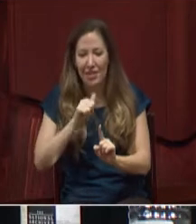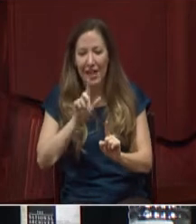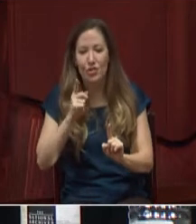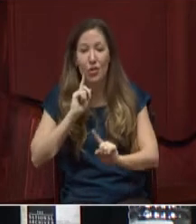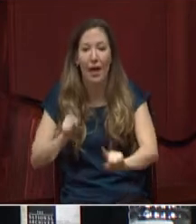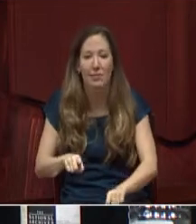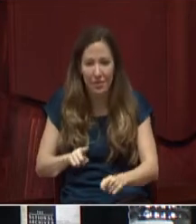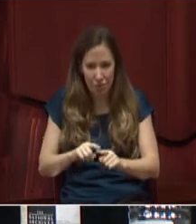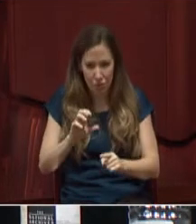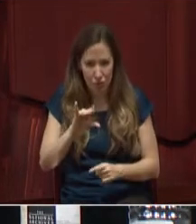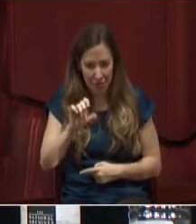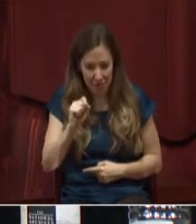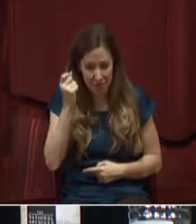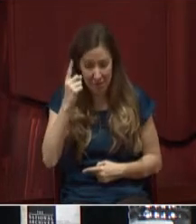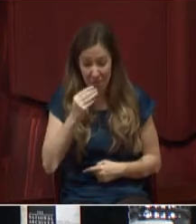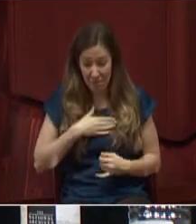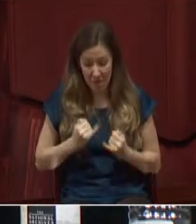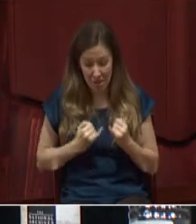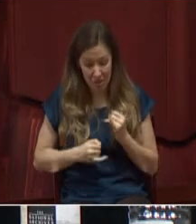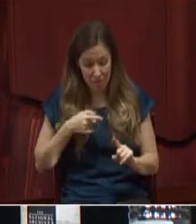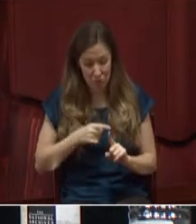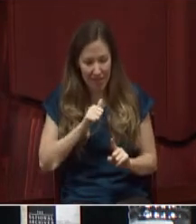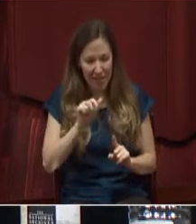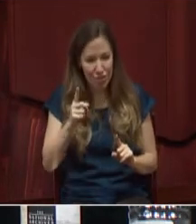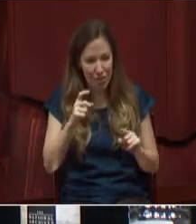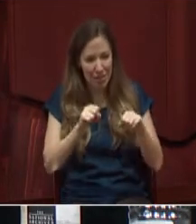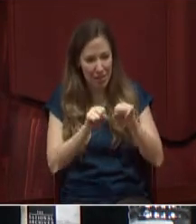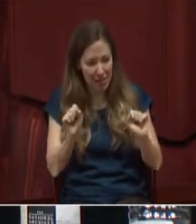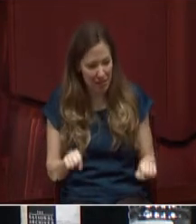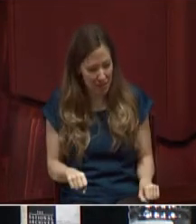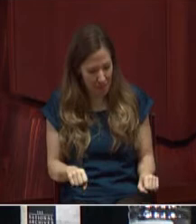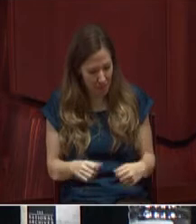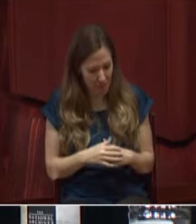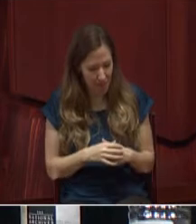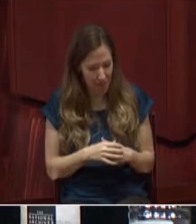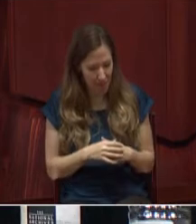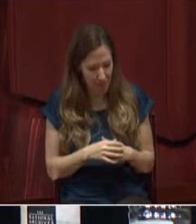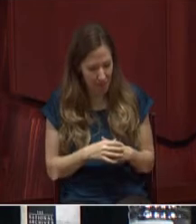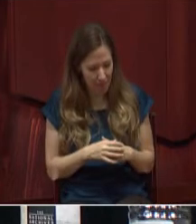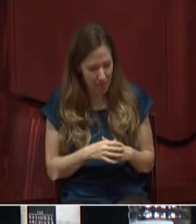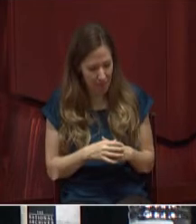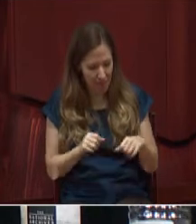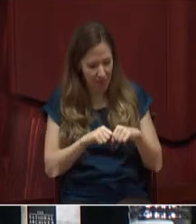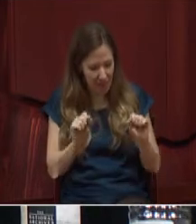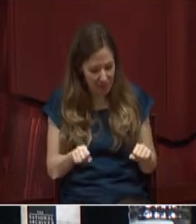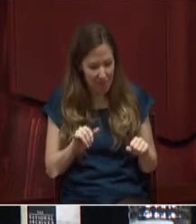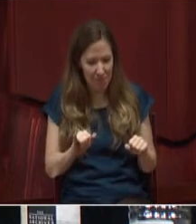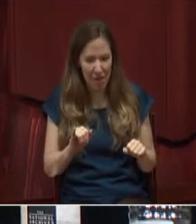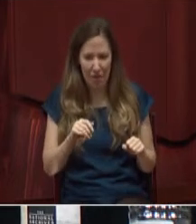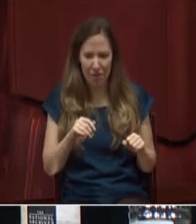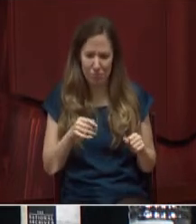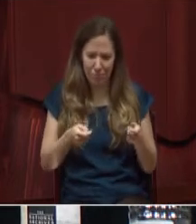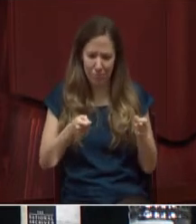to crisis. I'll make one last point. It isn't just the system that dominated foreign policy in terms of the White